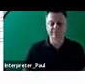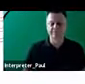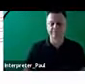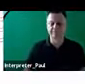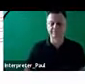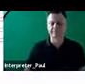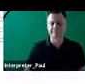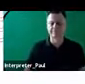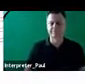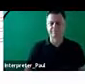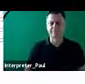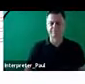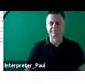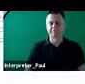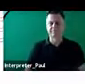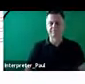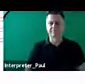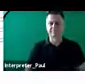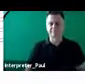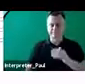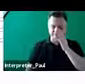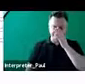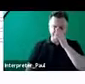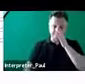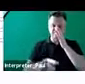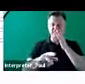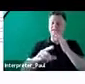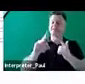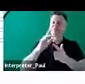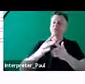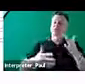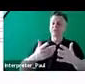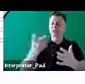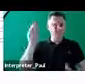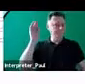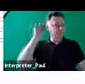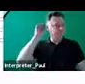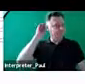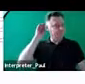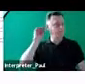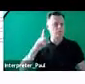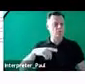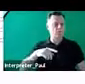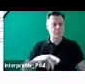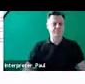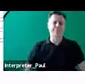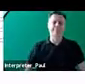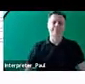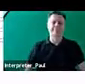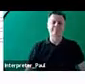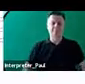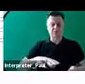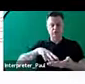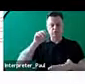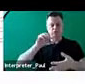So I think that's a really important statistic to just remember. And I think that this comes from the fact that the relationship the student